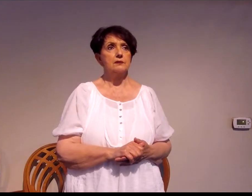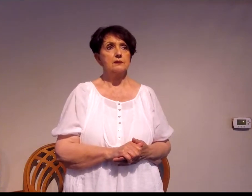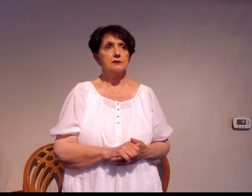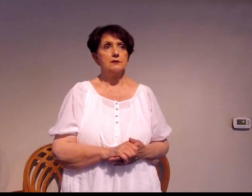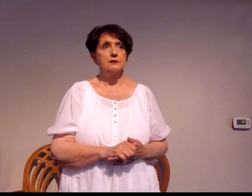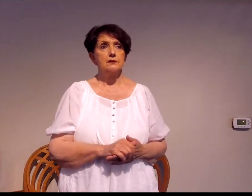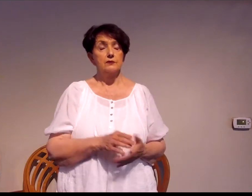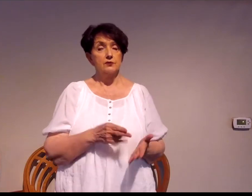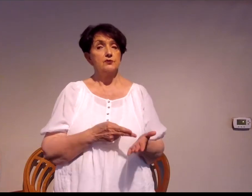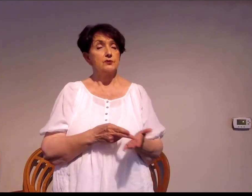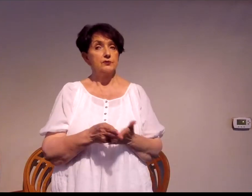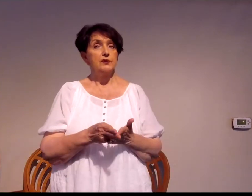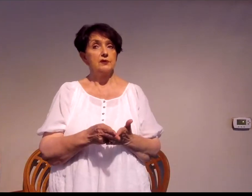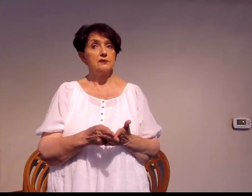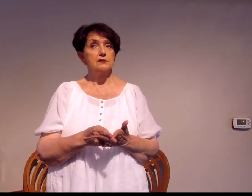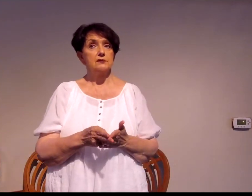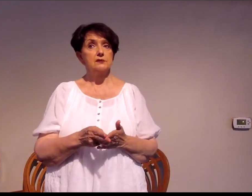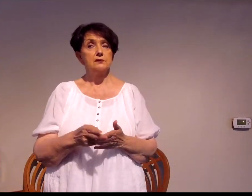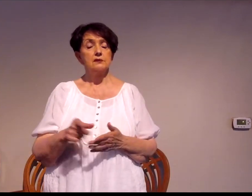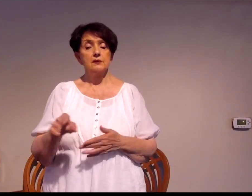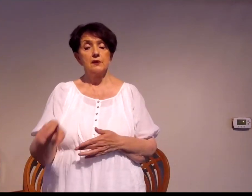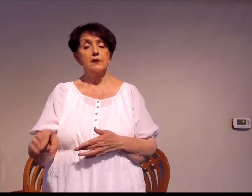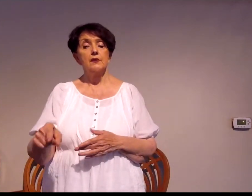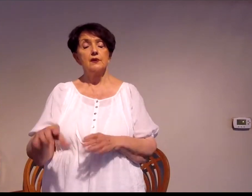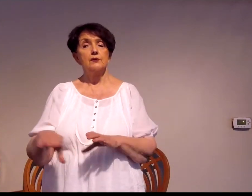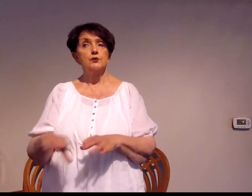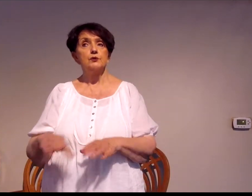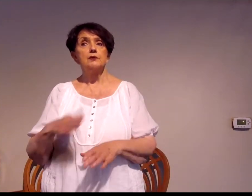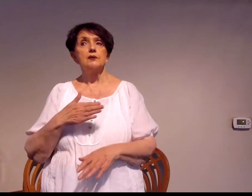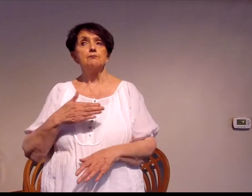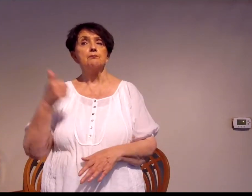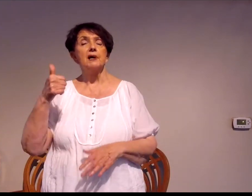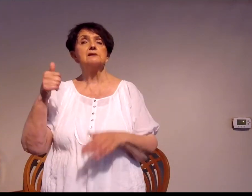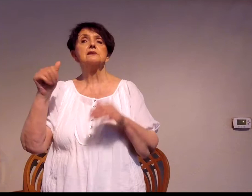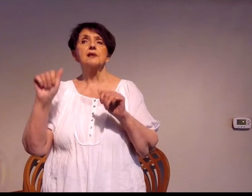this person is doing the best he or she can.